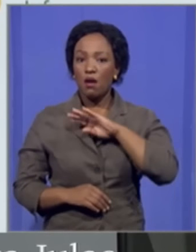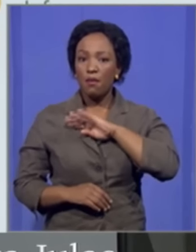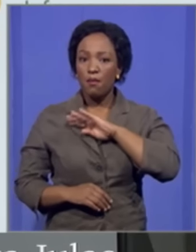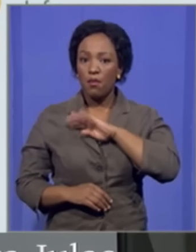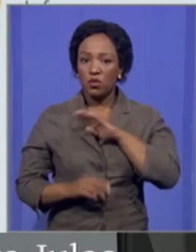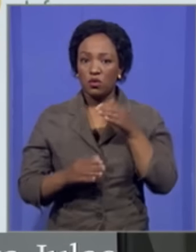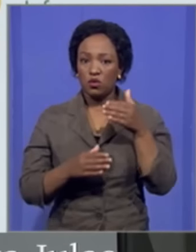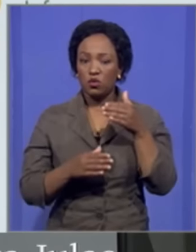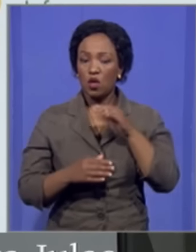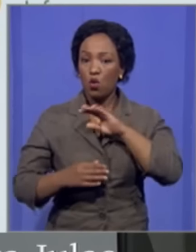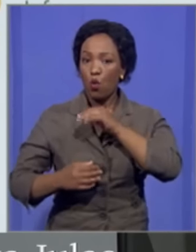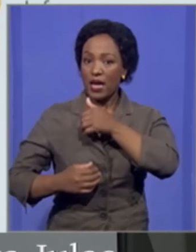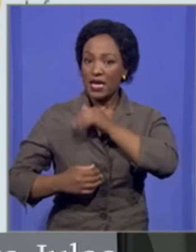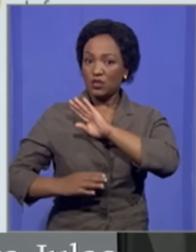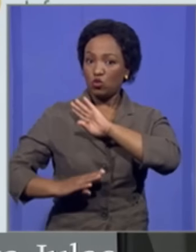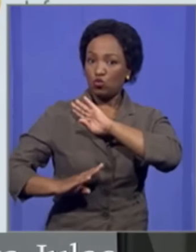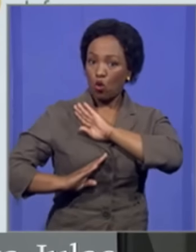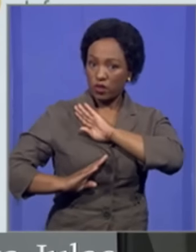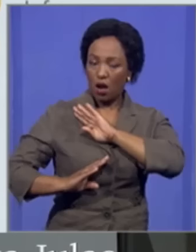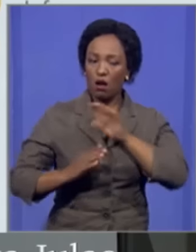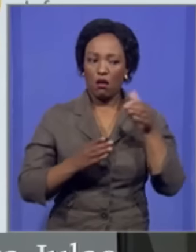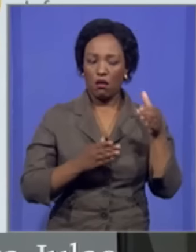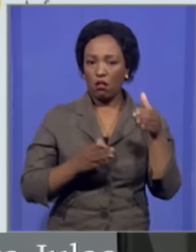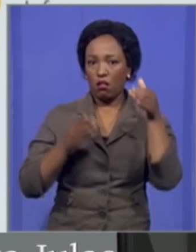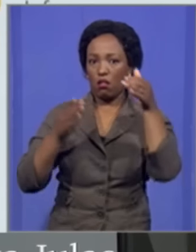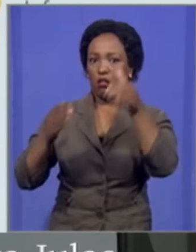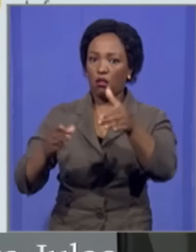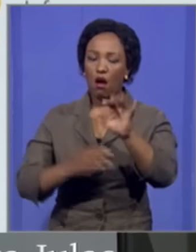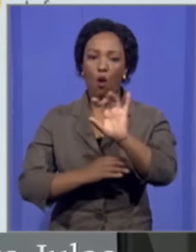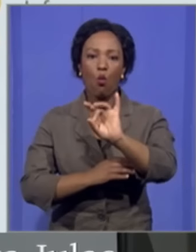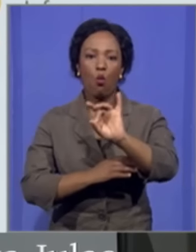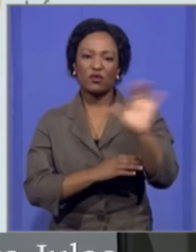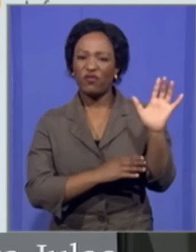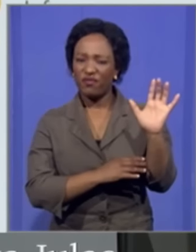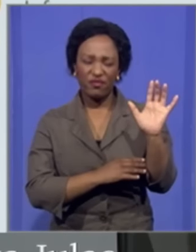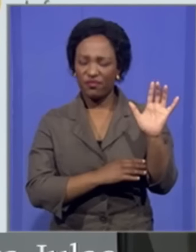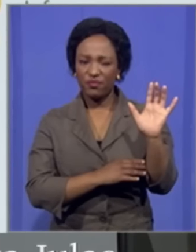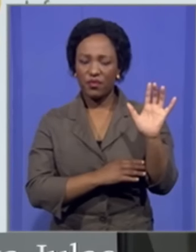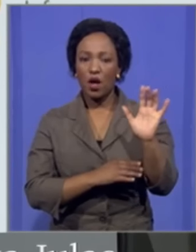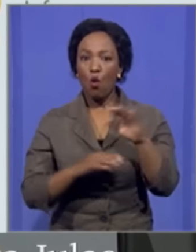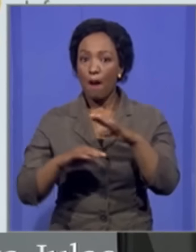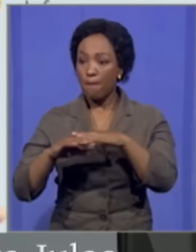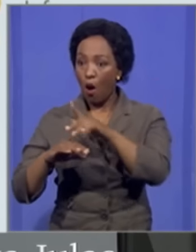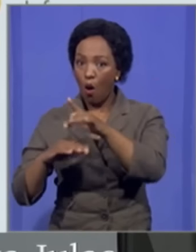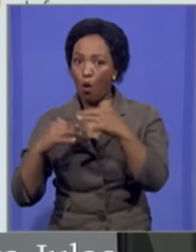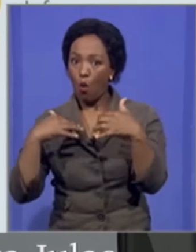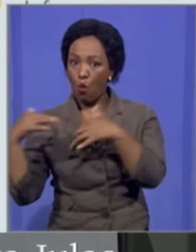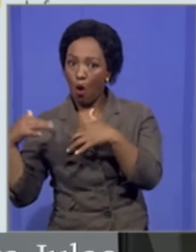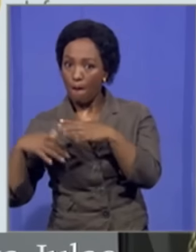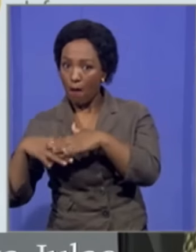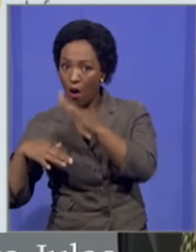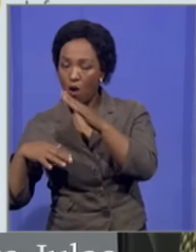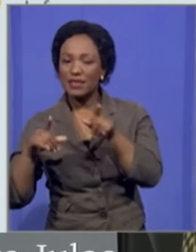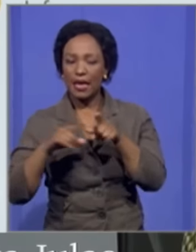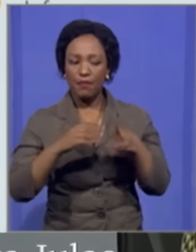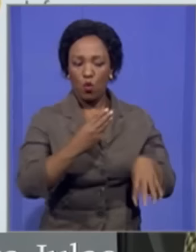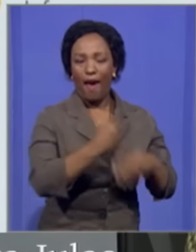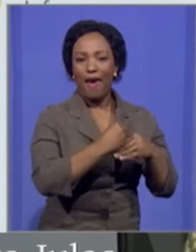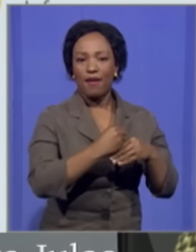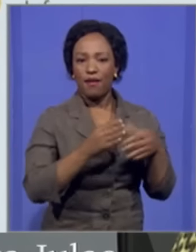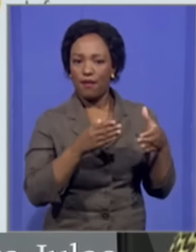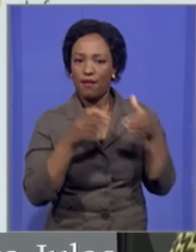forces in phases. So as you project your forces and they increase, you also increase the resources that are needed. So it's